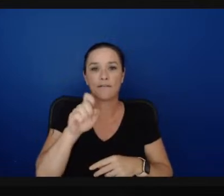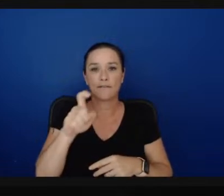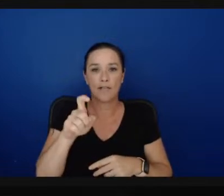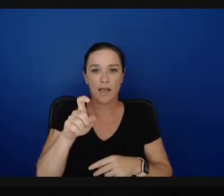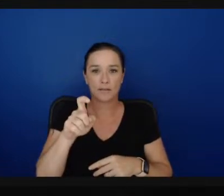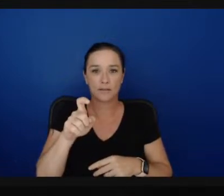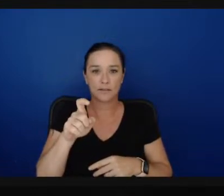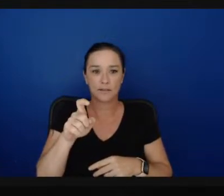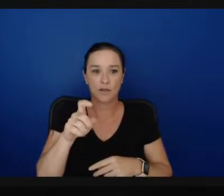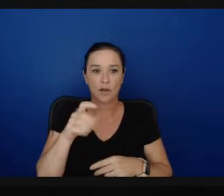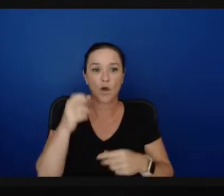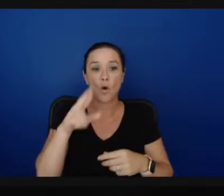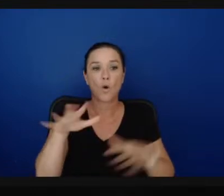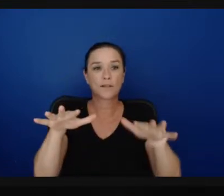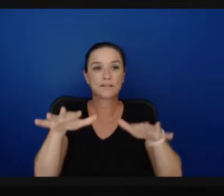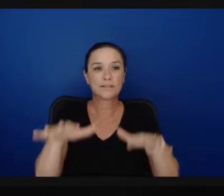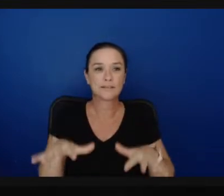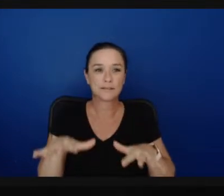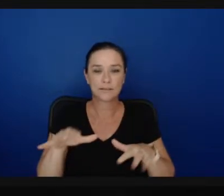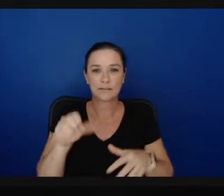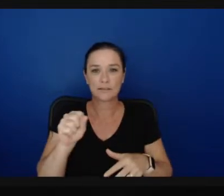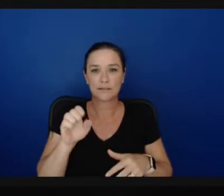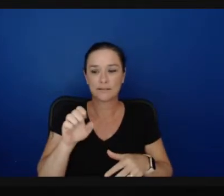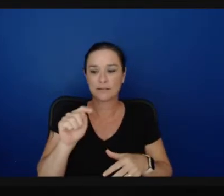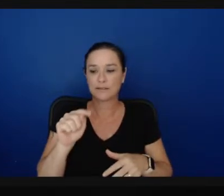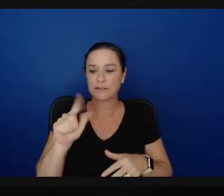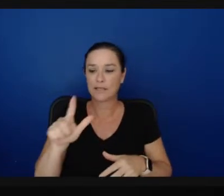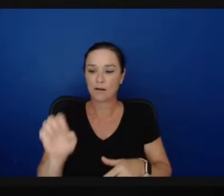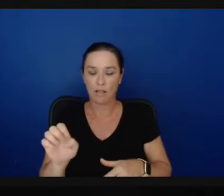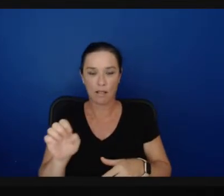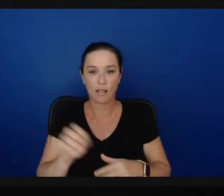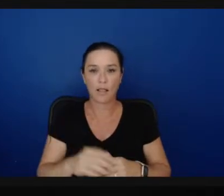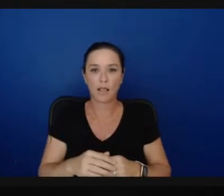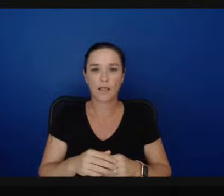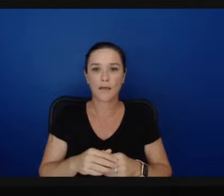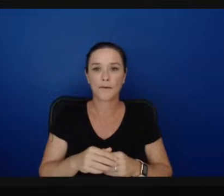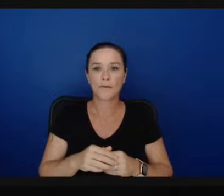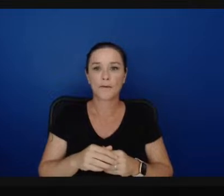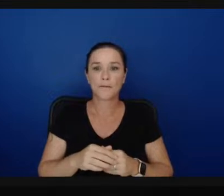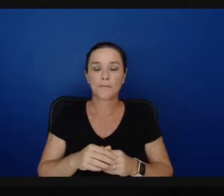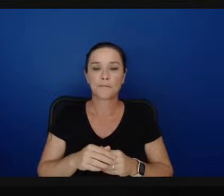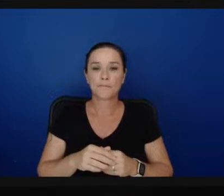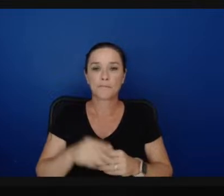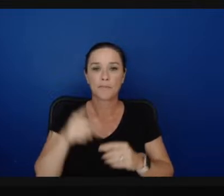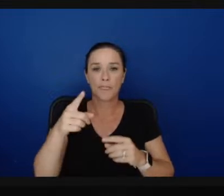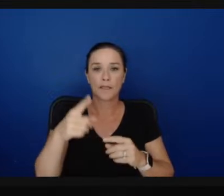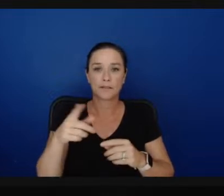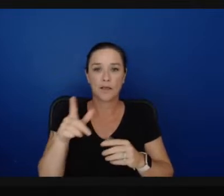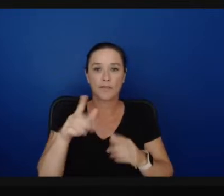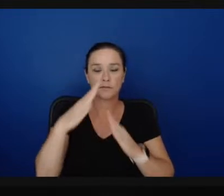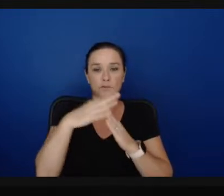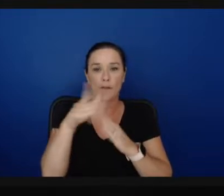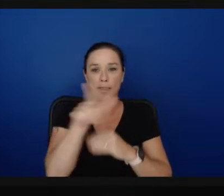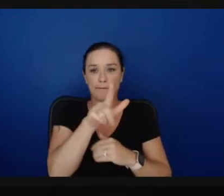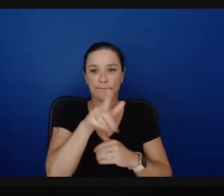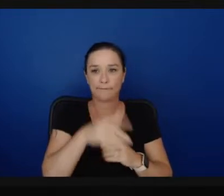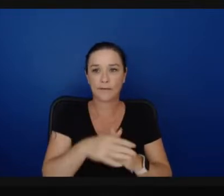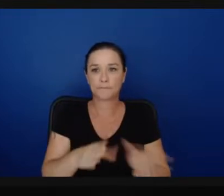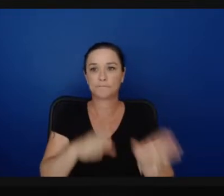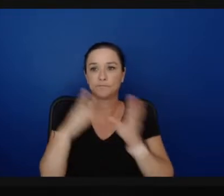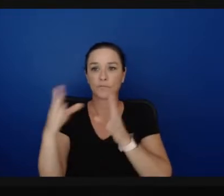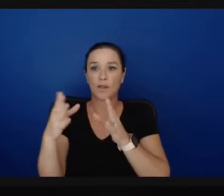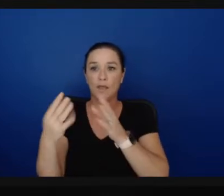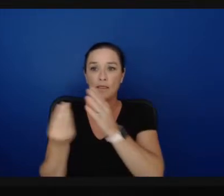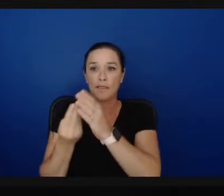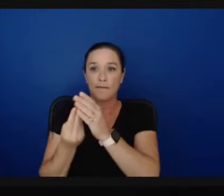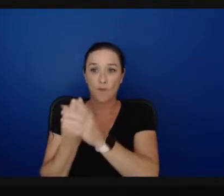call them settling earthquakes, shown as flexural mantle earthquakes up here in the top left. Volcanic